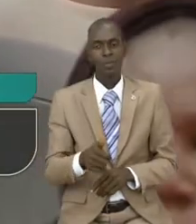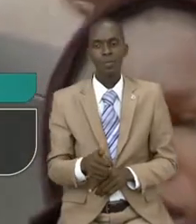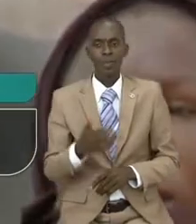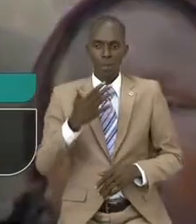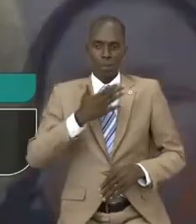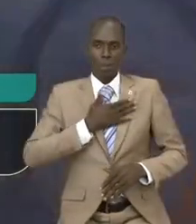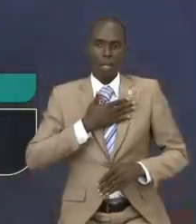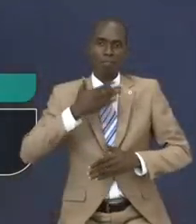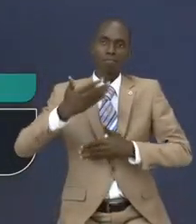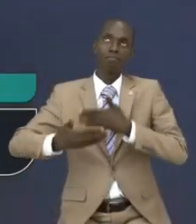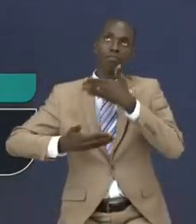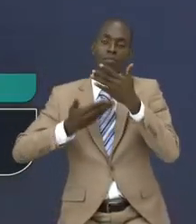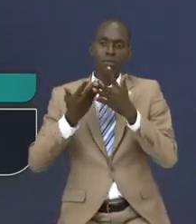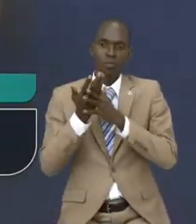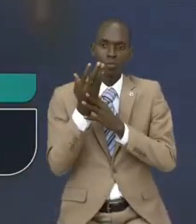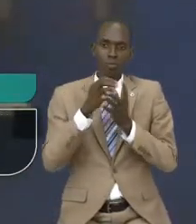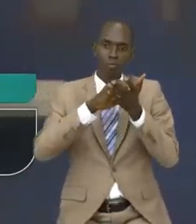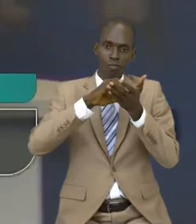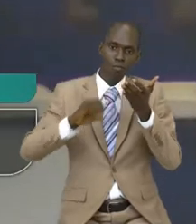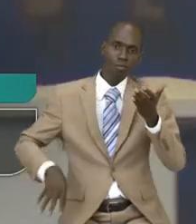weights and